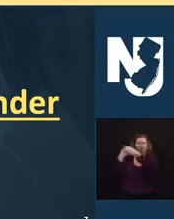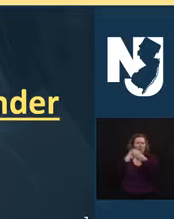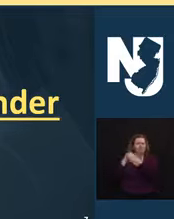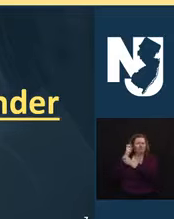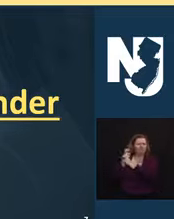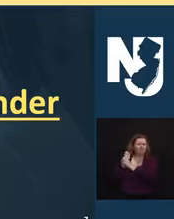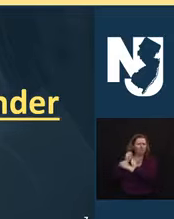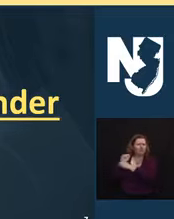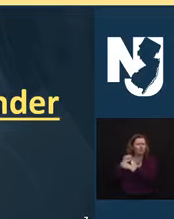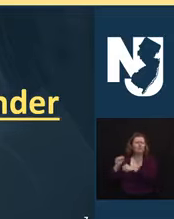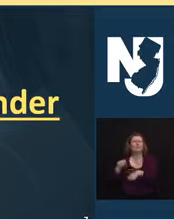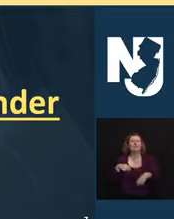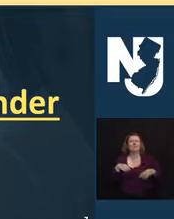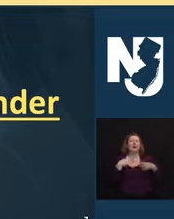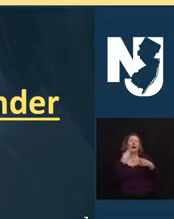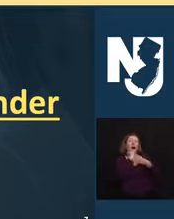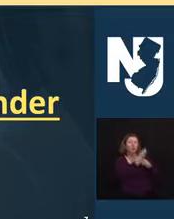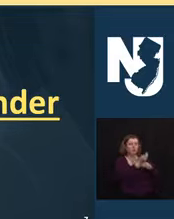in this, including